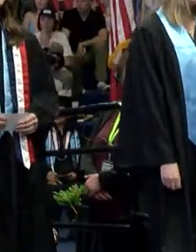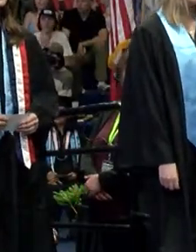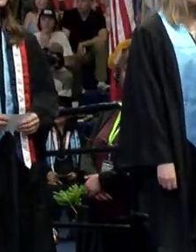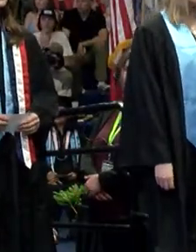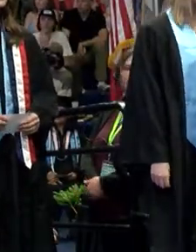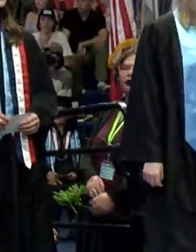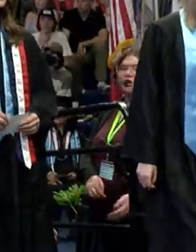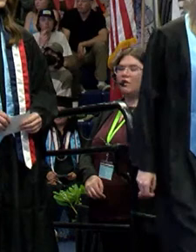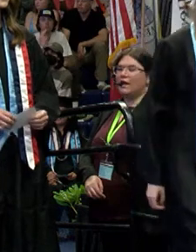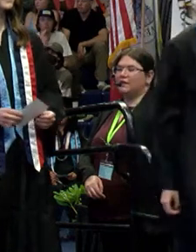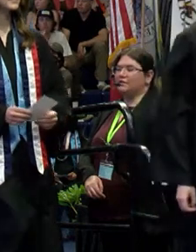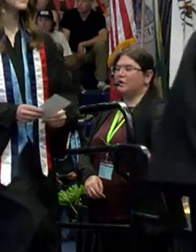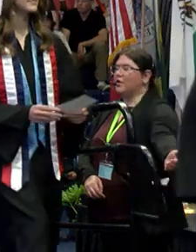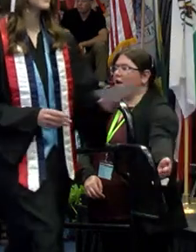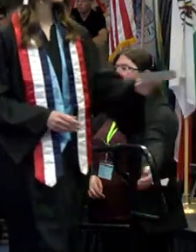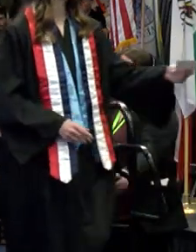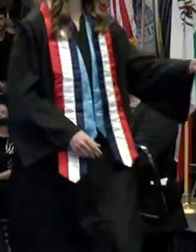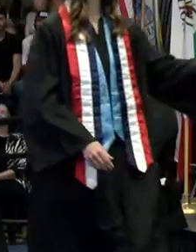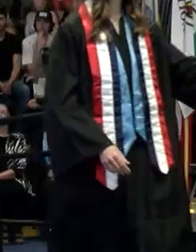Megan Coomrod.